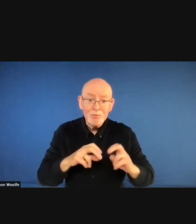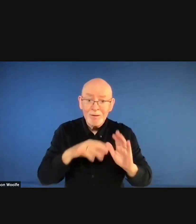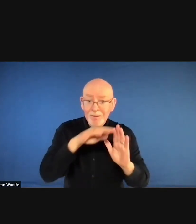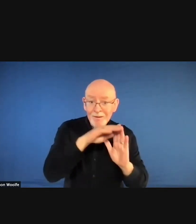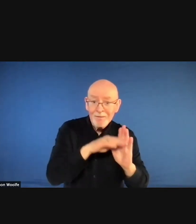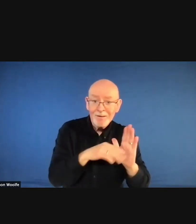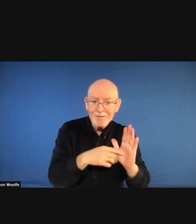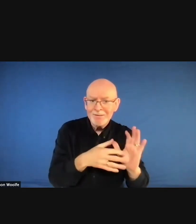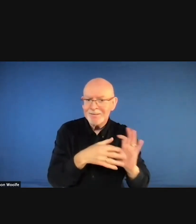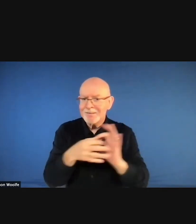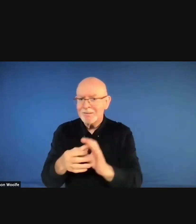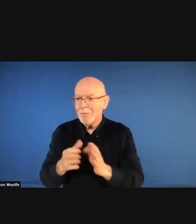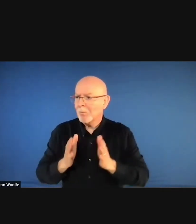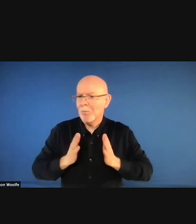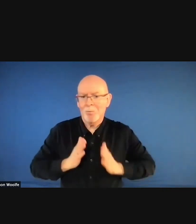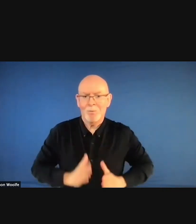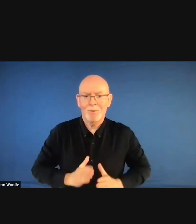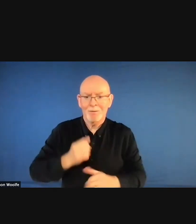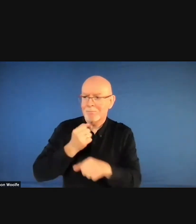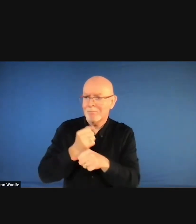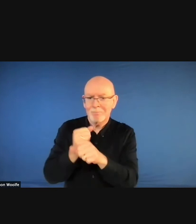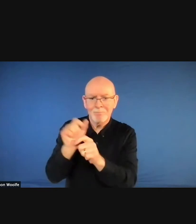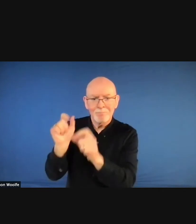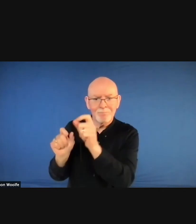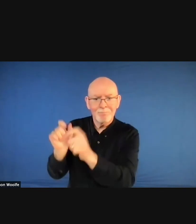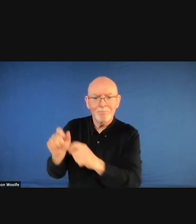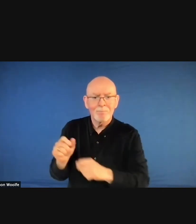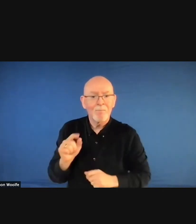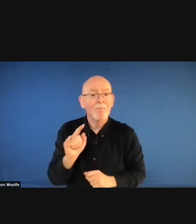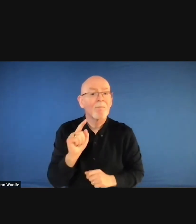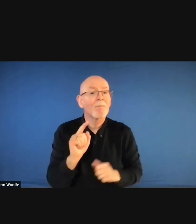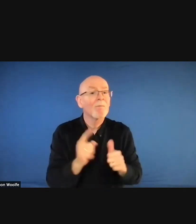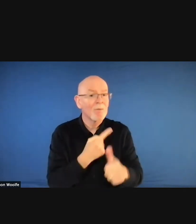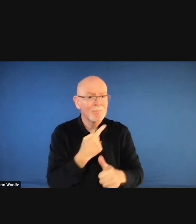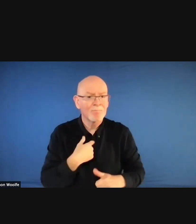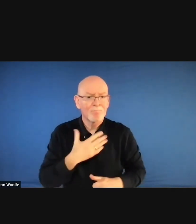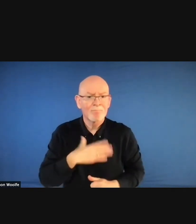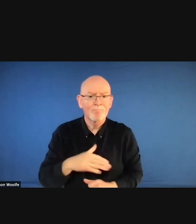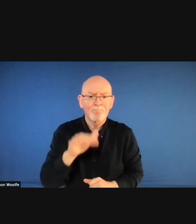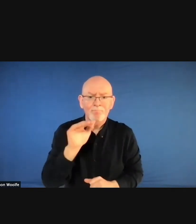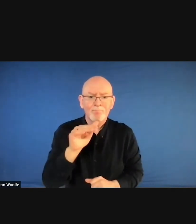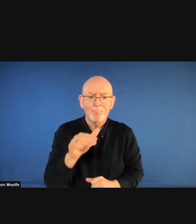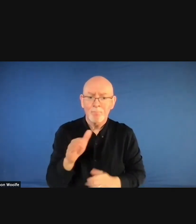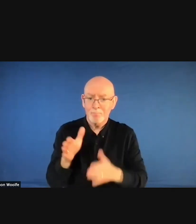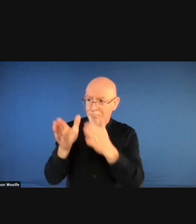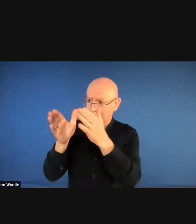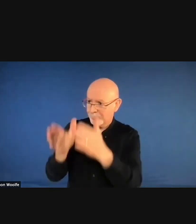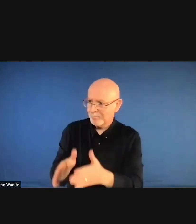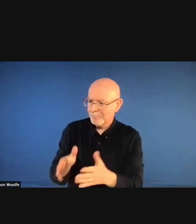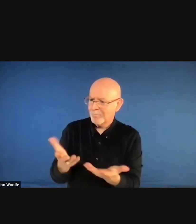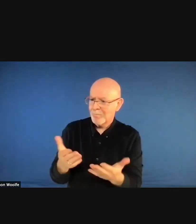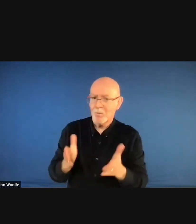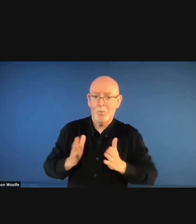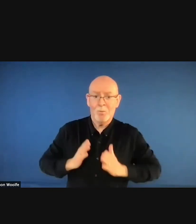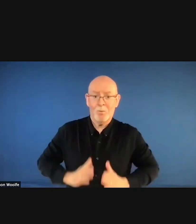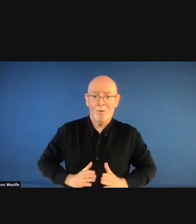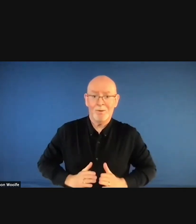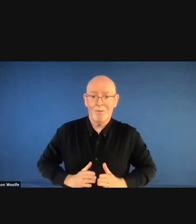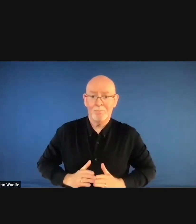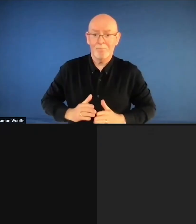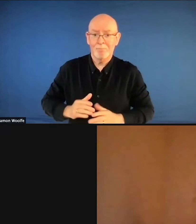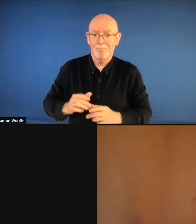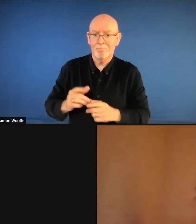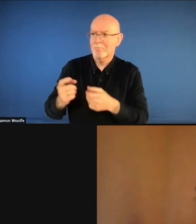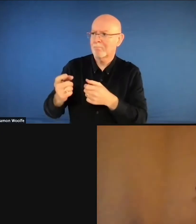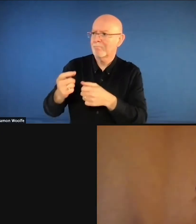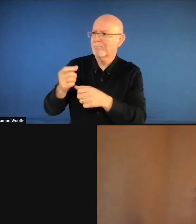as a camp coordination and camp management cluster coordinator, you are acting in a role that is sometimes referred to as a